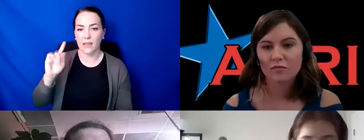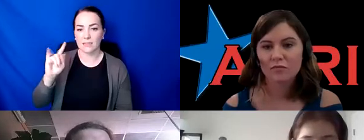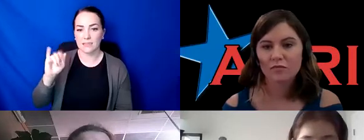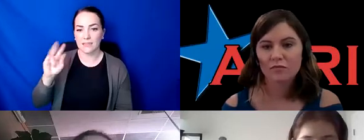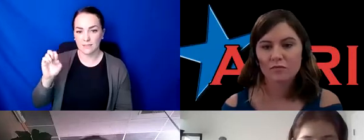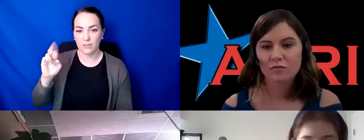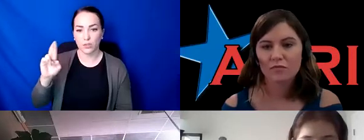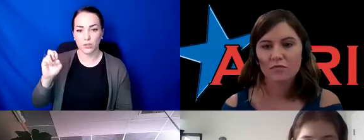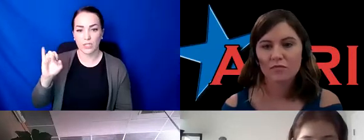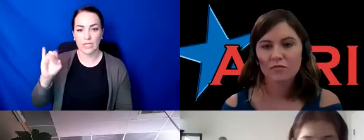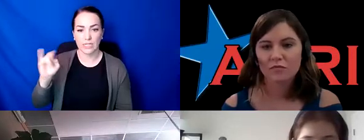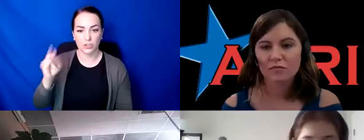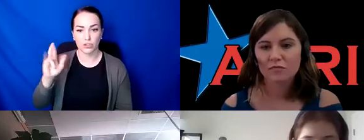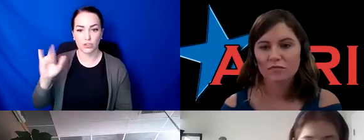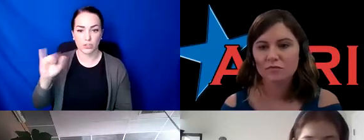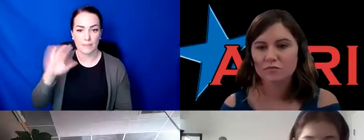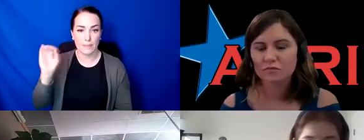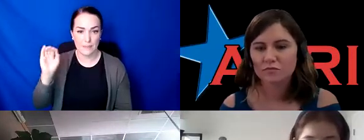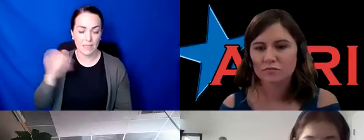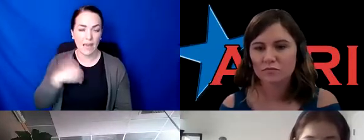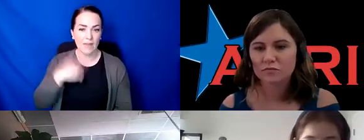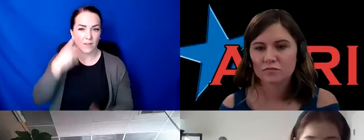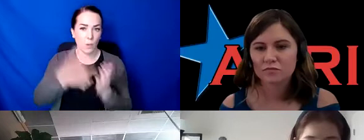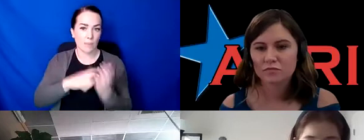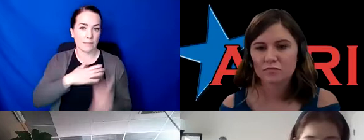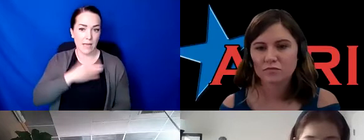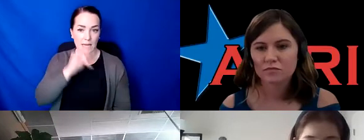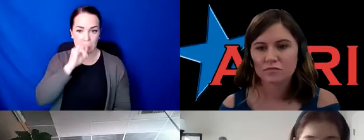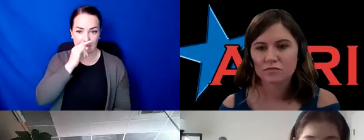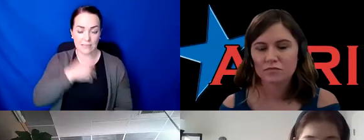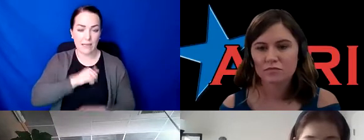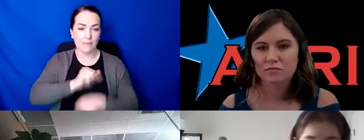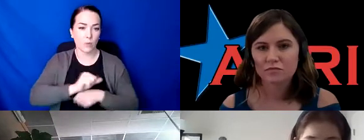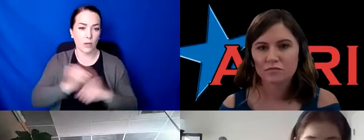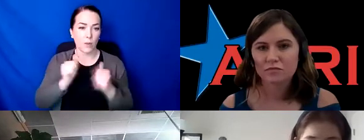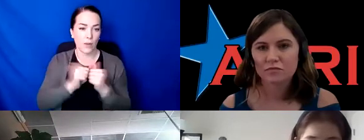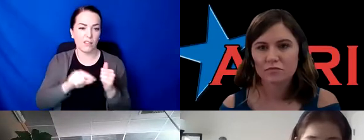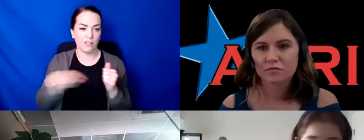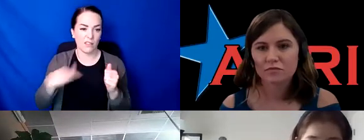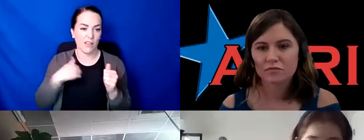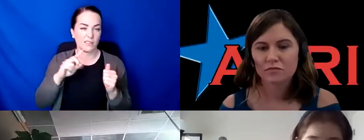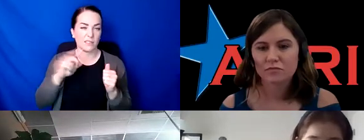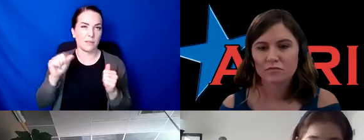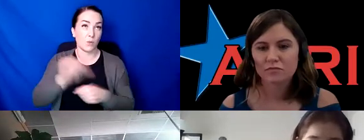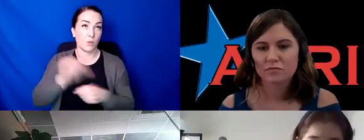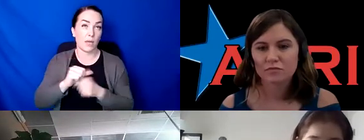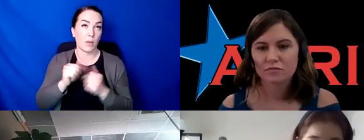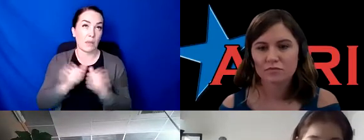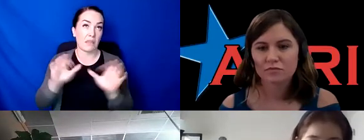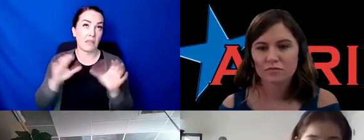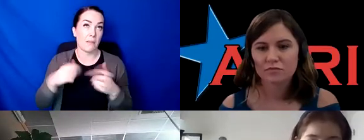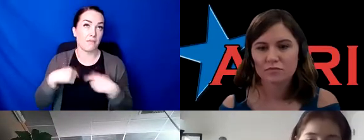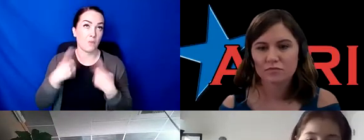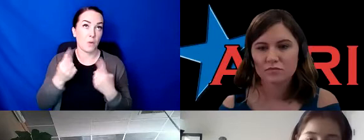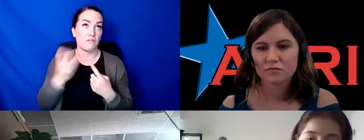I've noticed that, so my kids, I've been working with people who have disabilities for, I don't know, a few years,